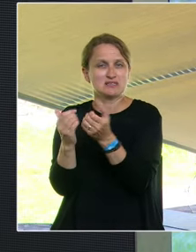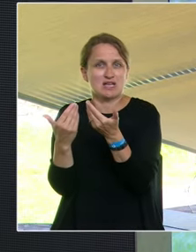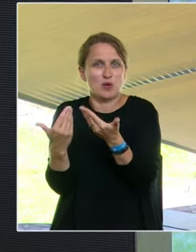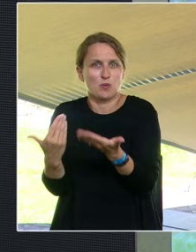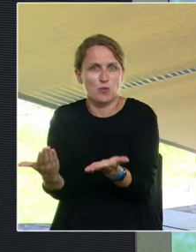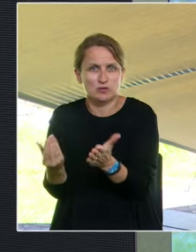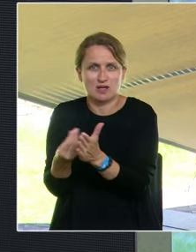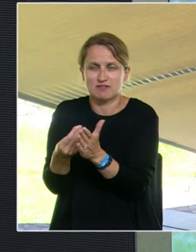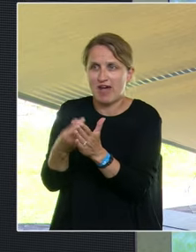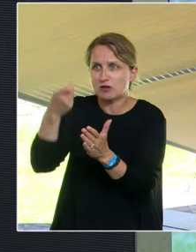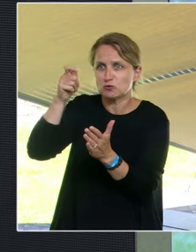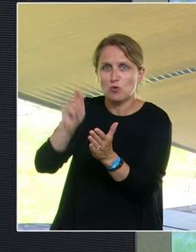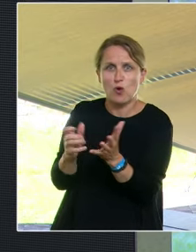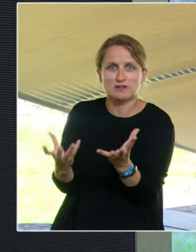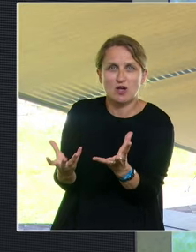value creation at all.